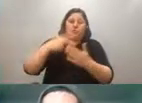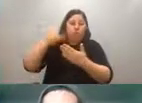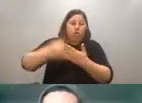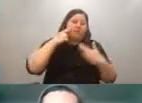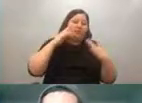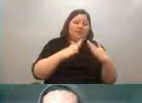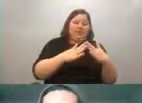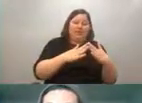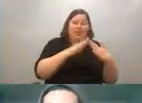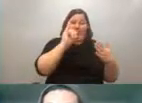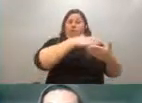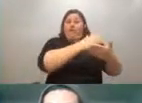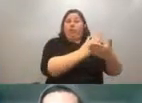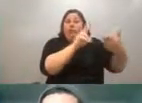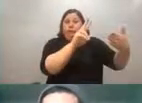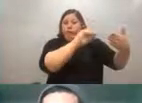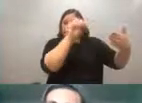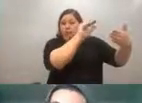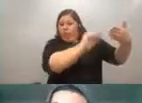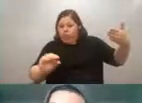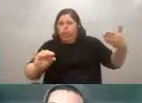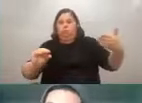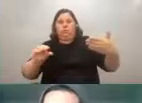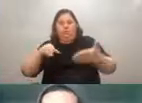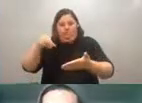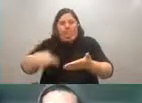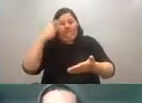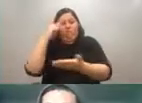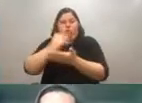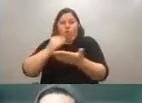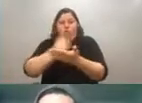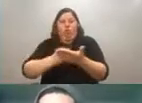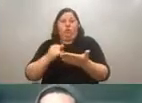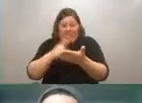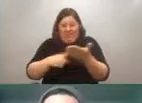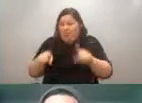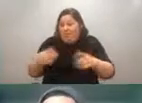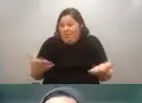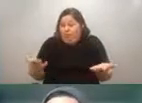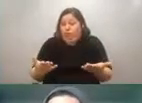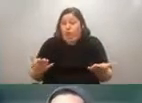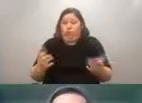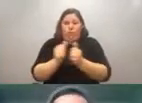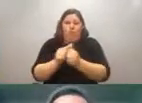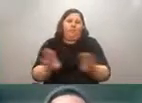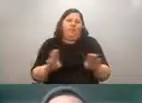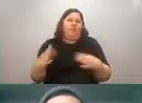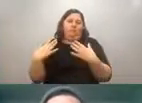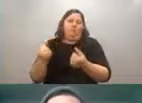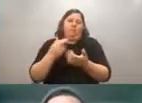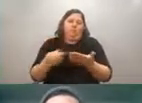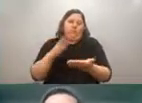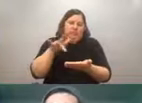percent of that budget goes towards artwork which is actually what we've got going on here with the behavioral health resource center